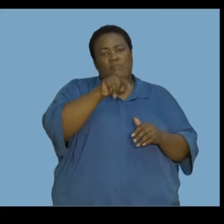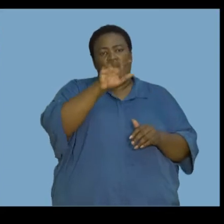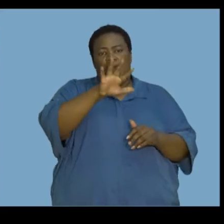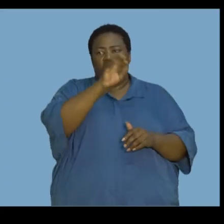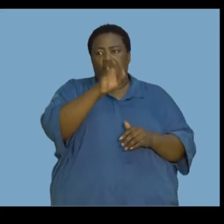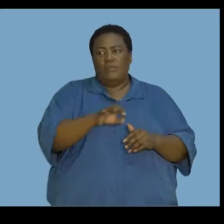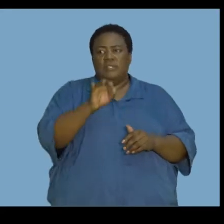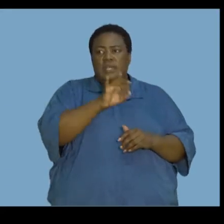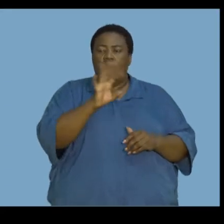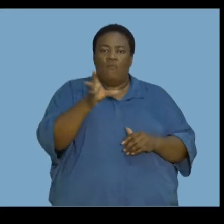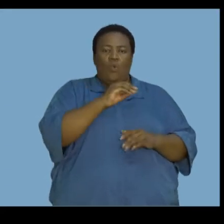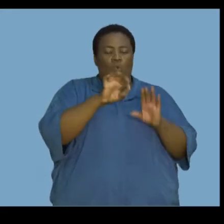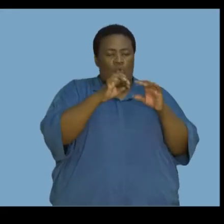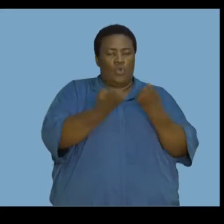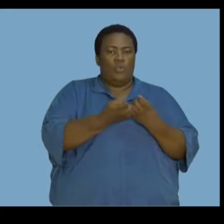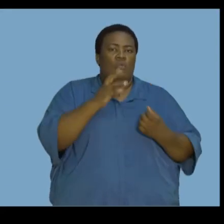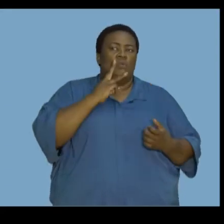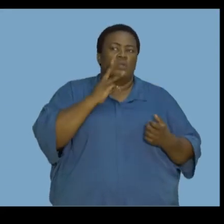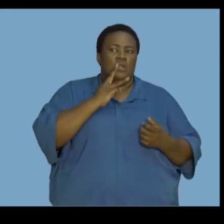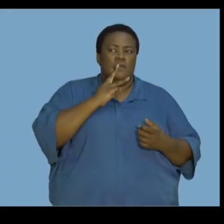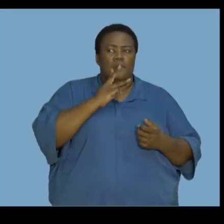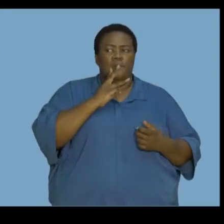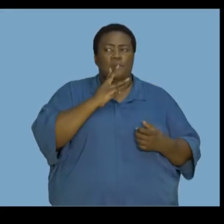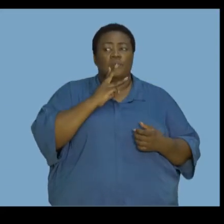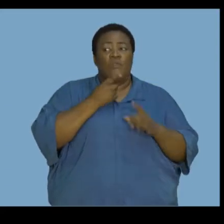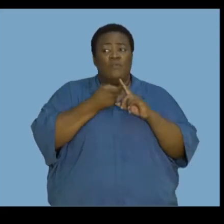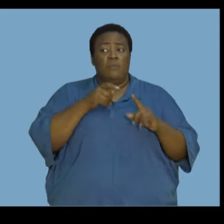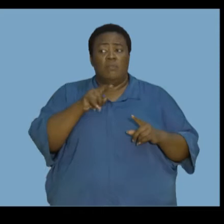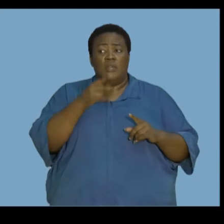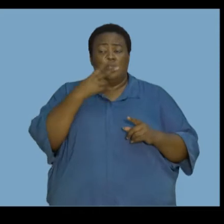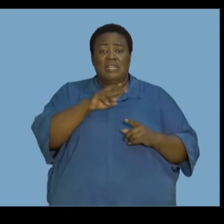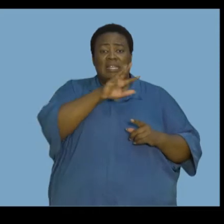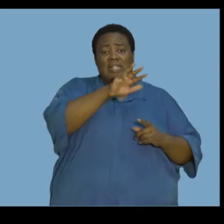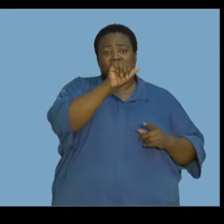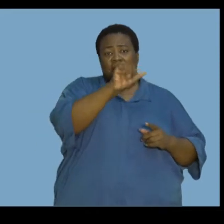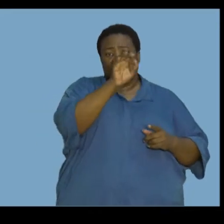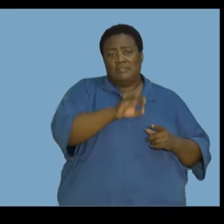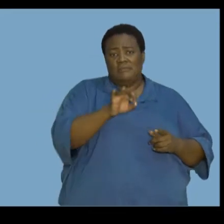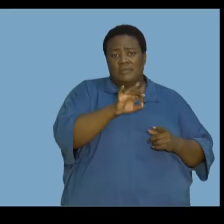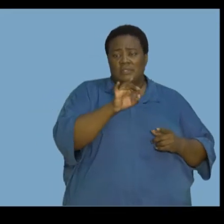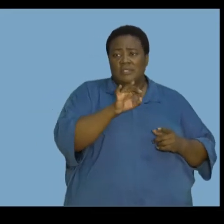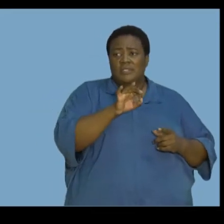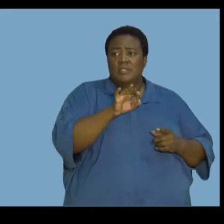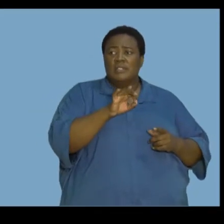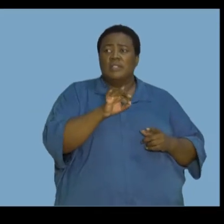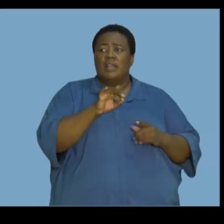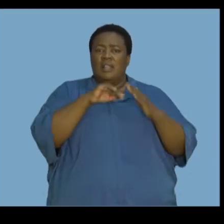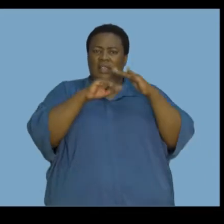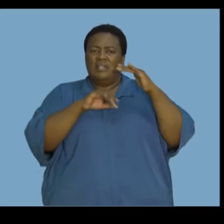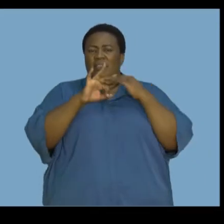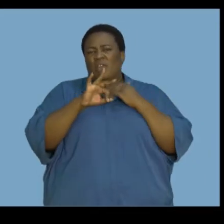96.5% of all of Earth's water. So of that, you can see there's probably a very small, less than